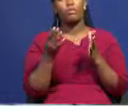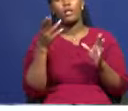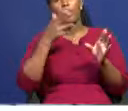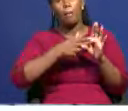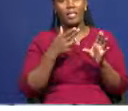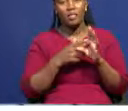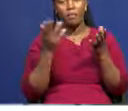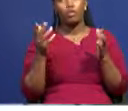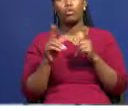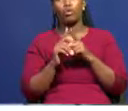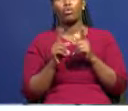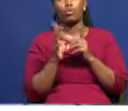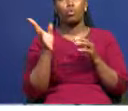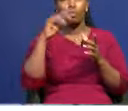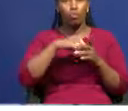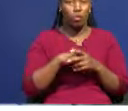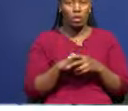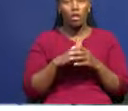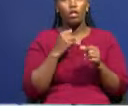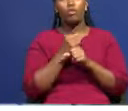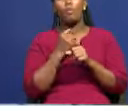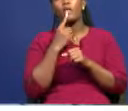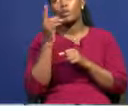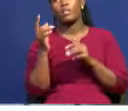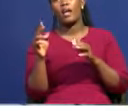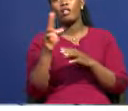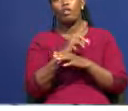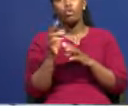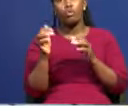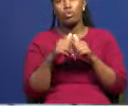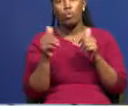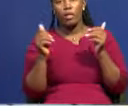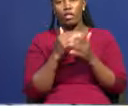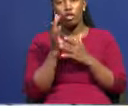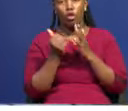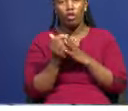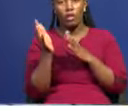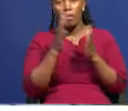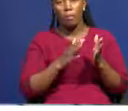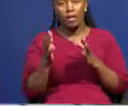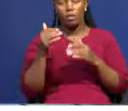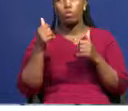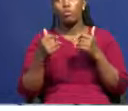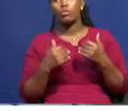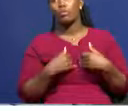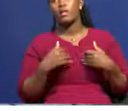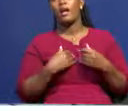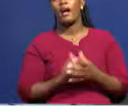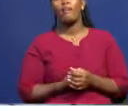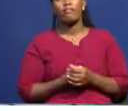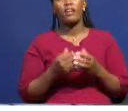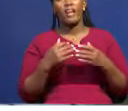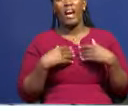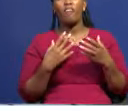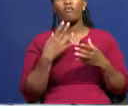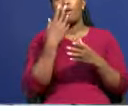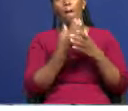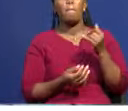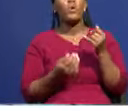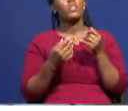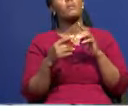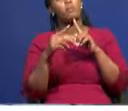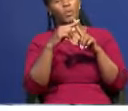or the collection so that it goes to the proper effect that it is intended to go to? So there are both positives